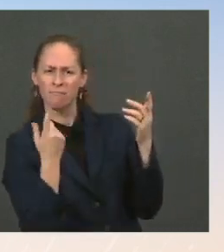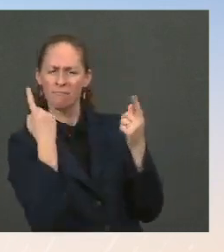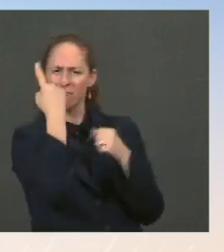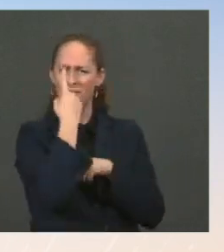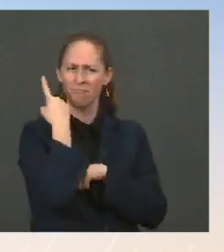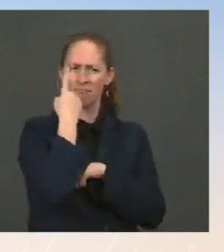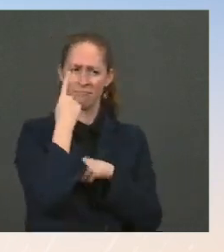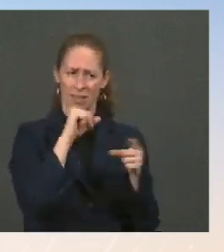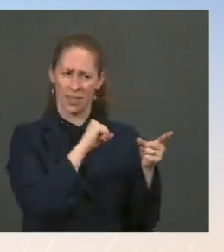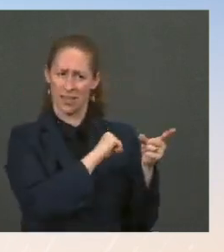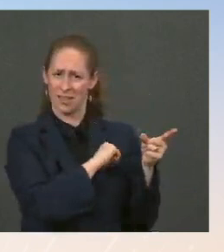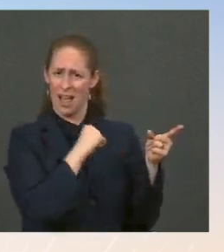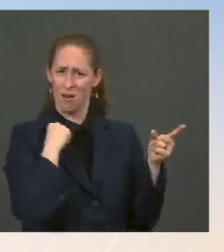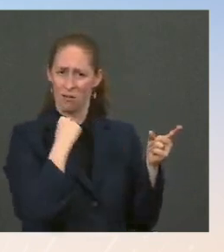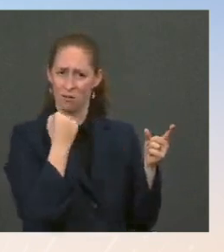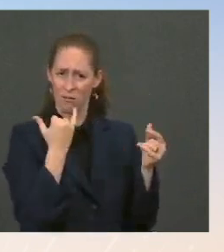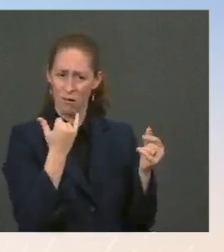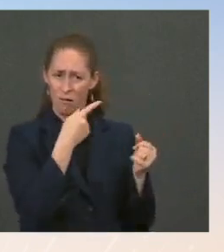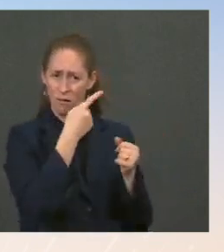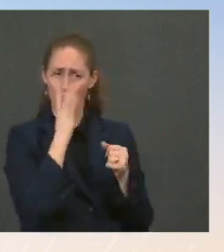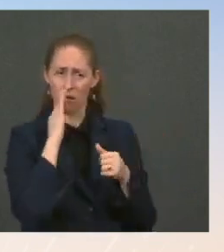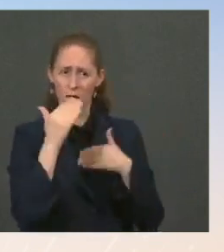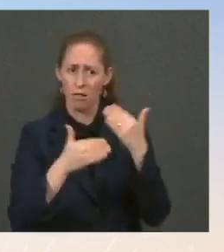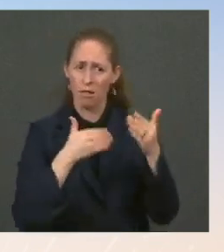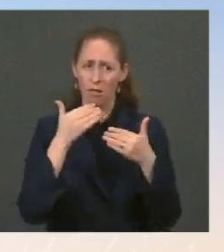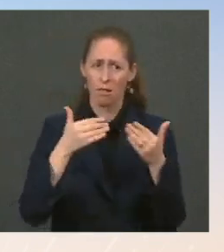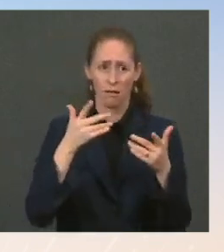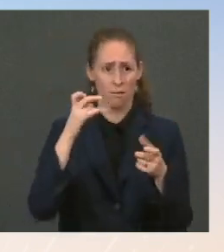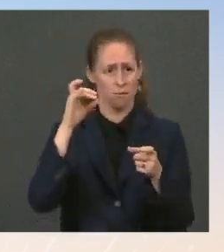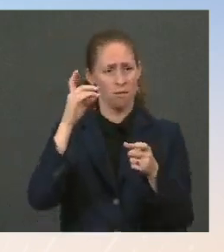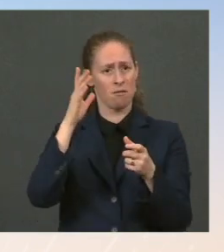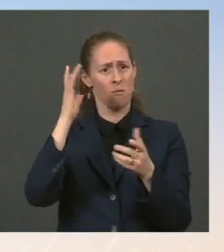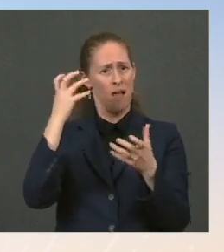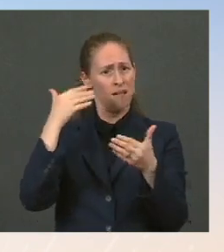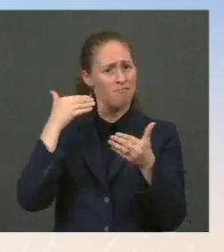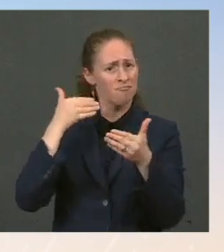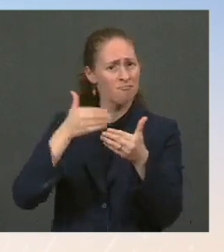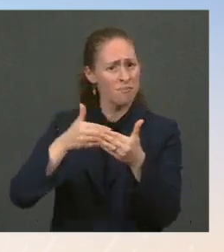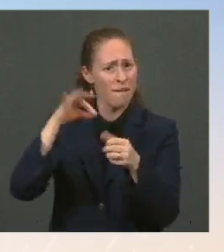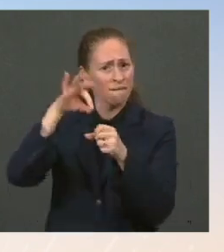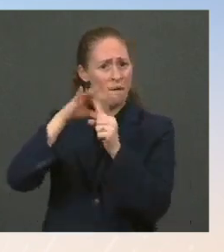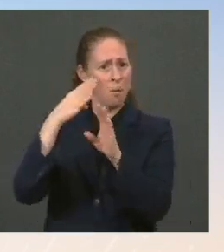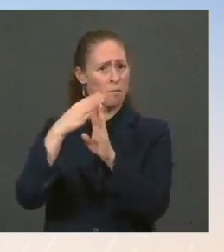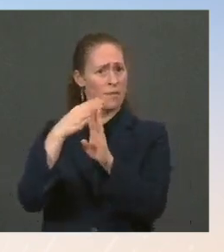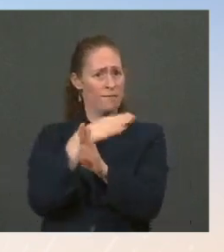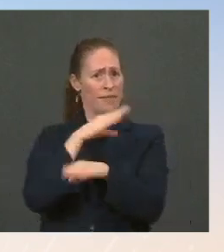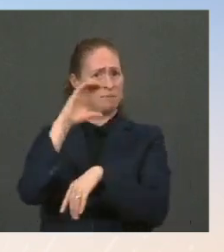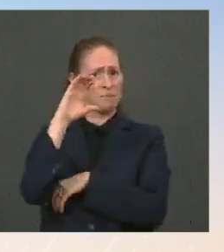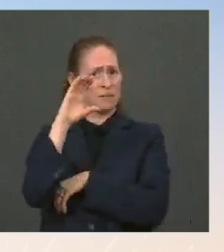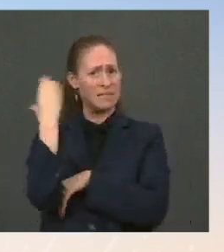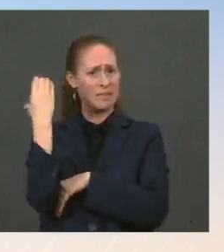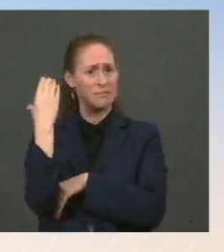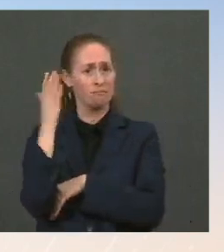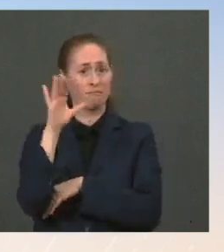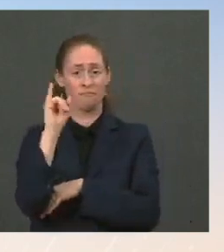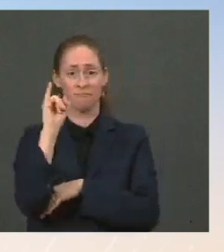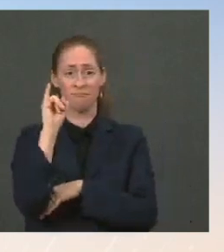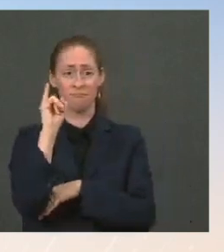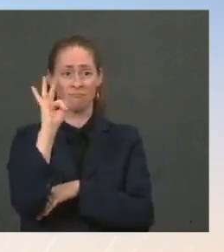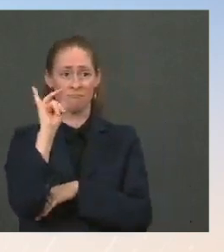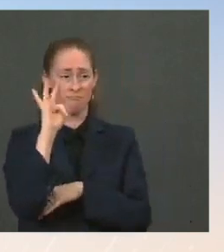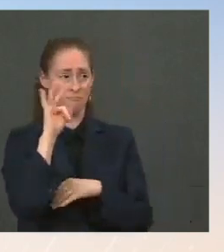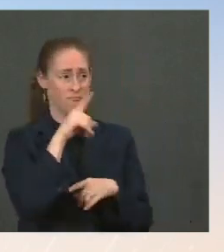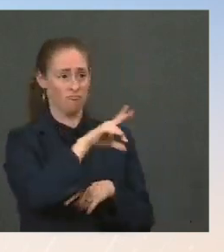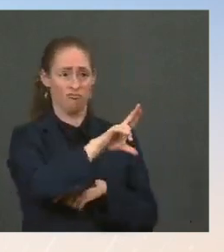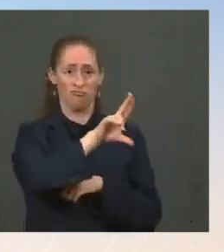no ahead of Thanksgiving, ahead of Christmas, and the coming holiday season, if they say no, what will that mean